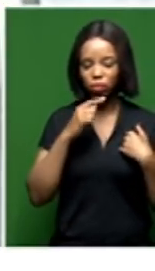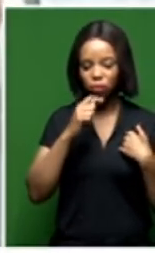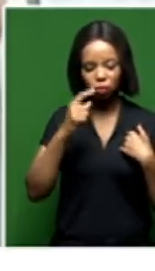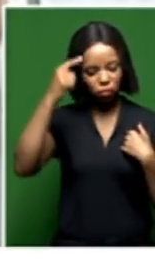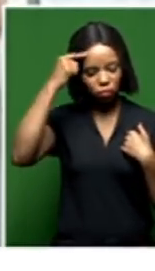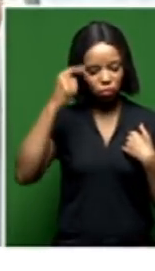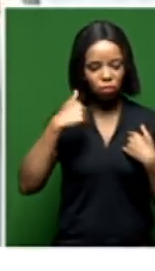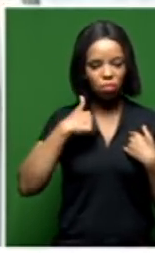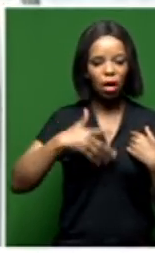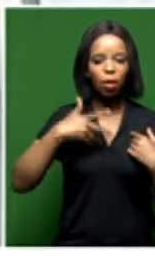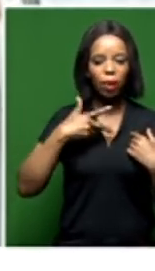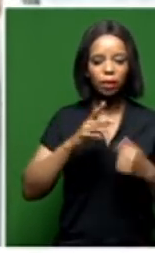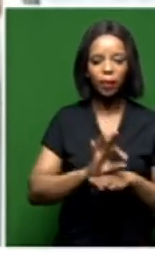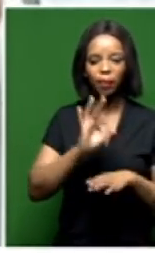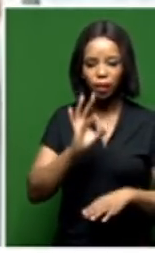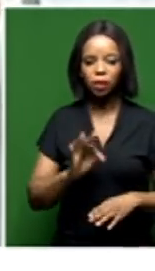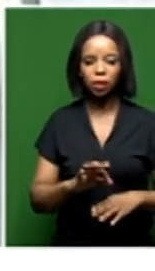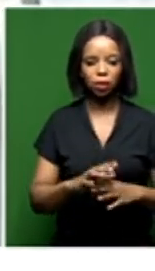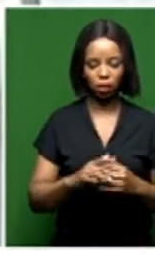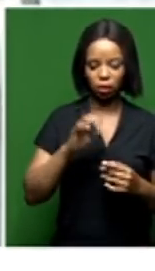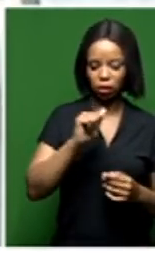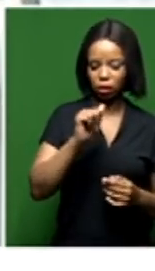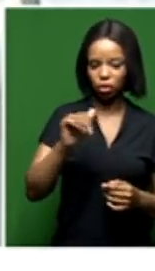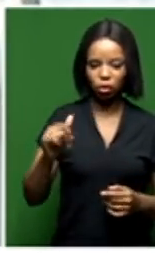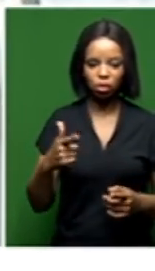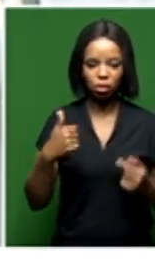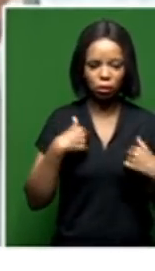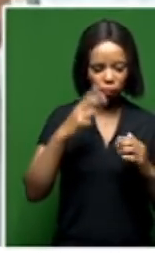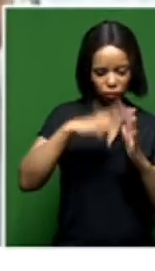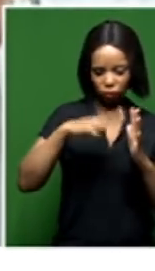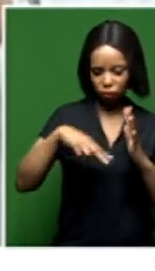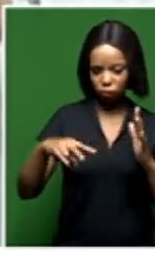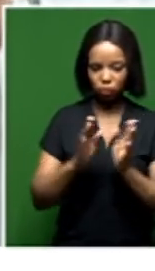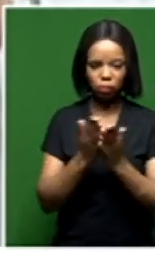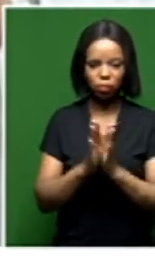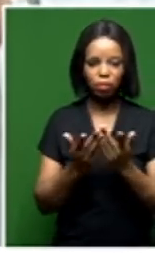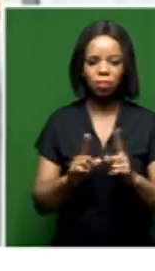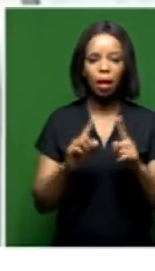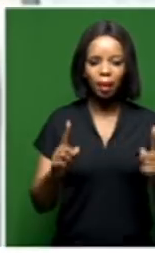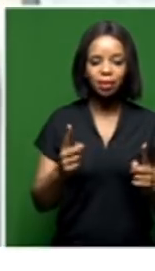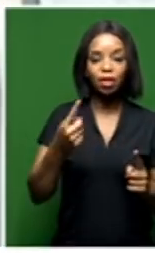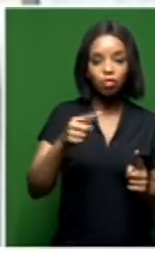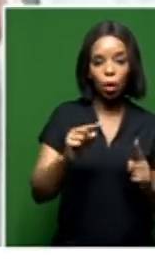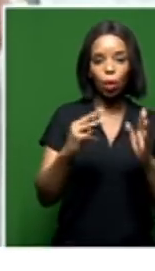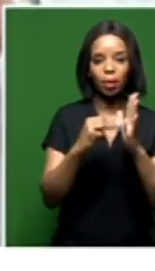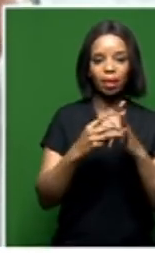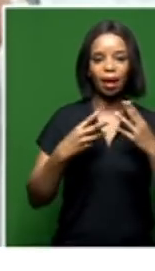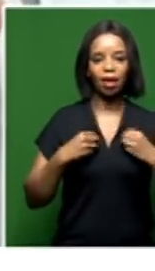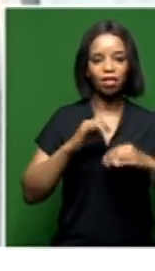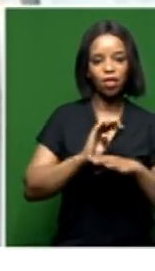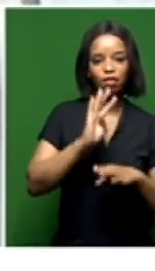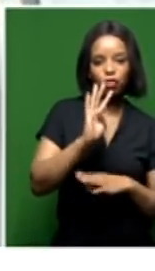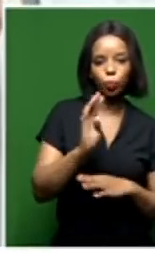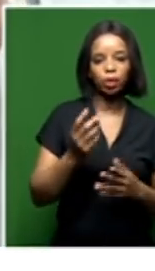13 distinctions and I also wanted to get dukes. And then start of matrix, I added 14th subject, but that was definitely my goal at the